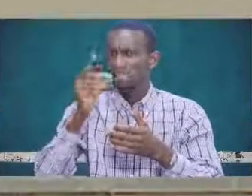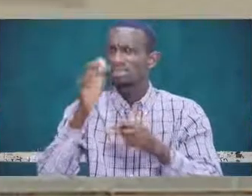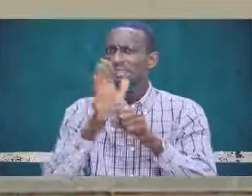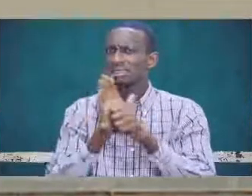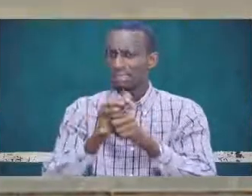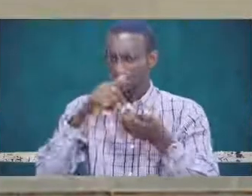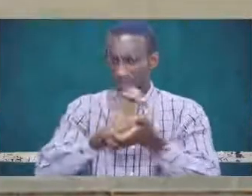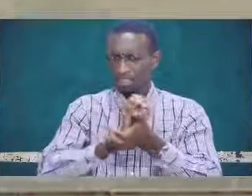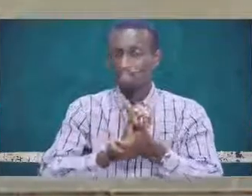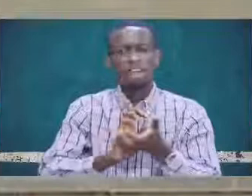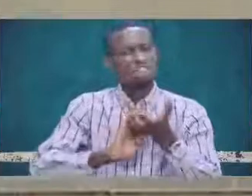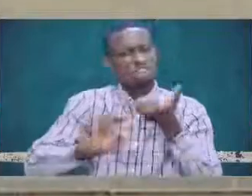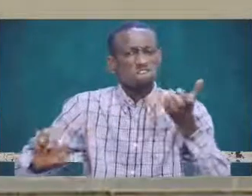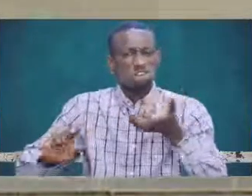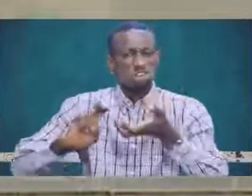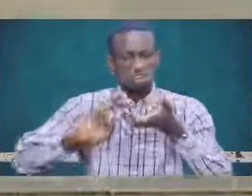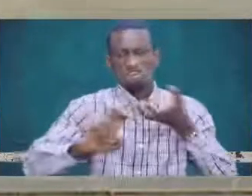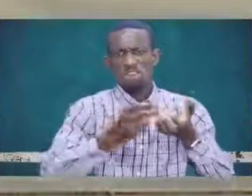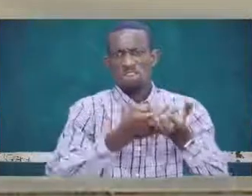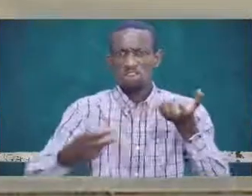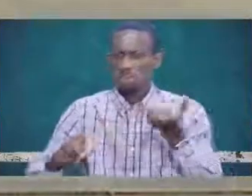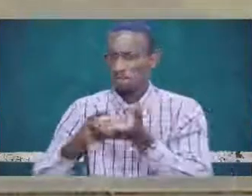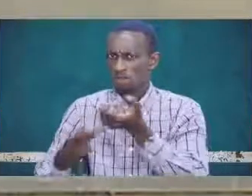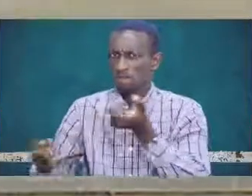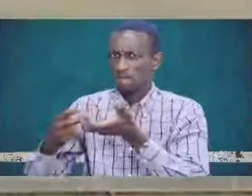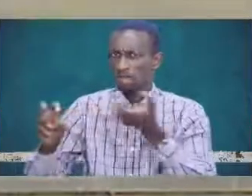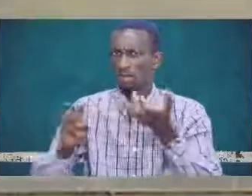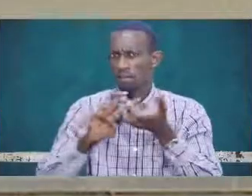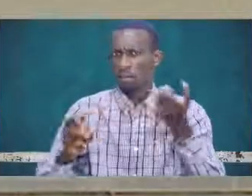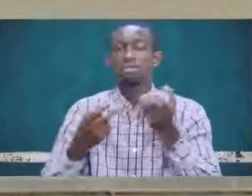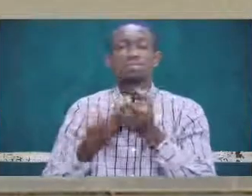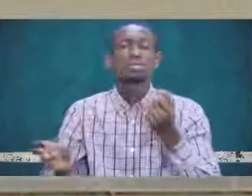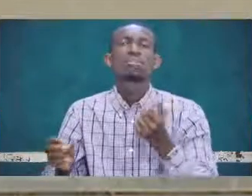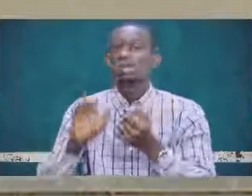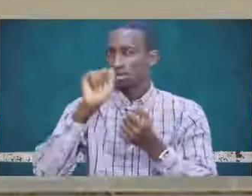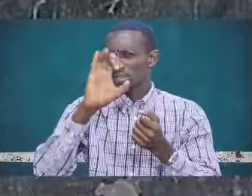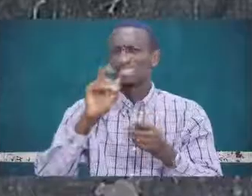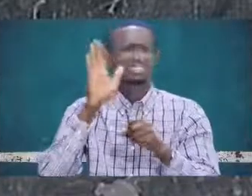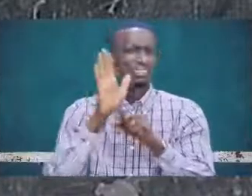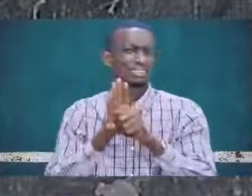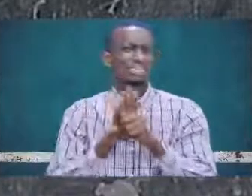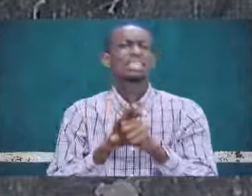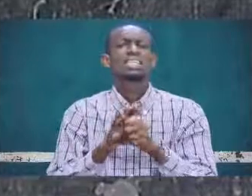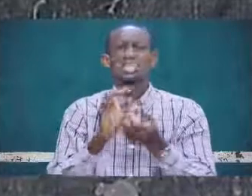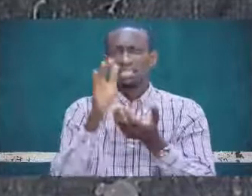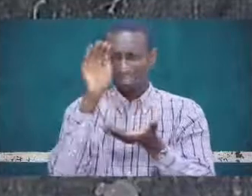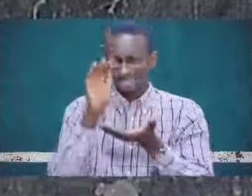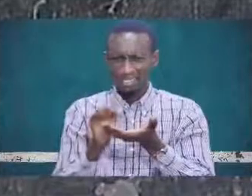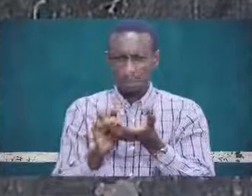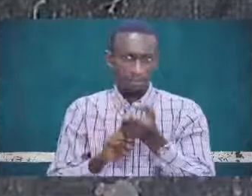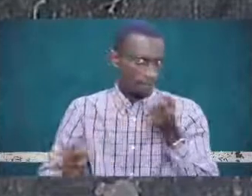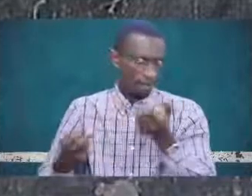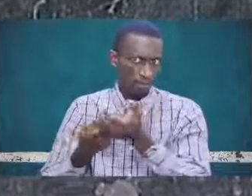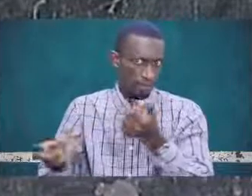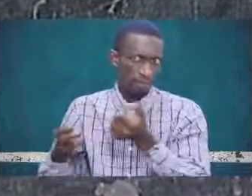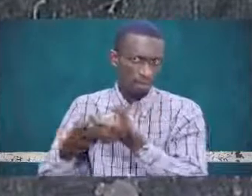stomach, and neutralizes the acid and provides an alkaline medium for enzyme trypsin and lipase to perform its function. So it means that